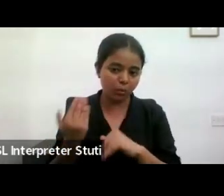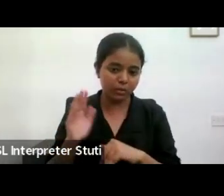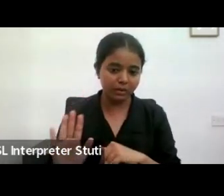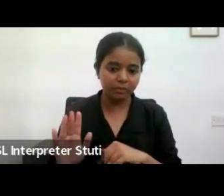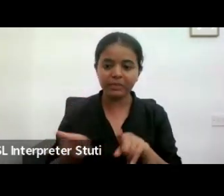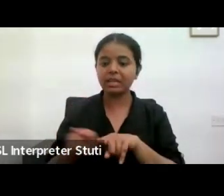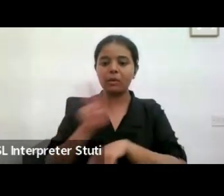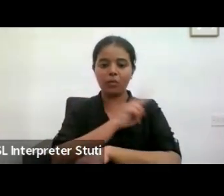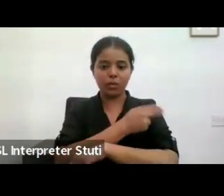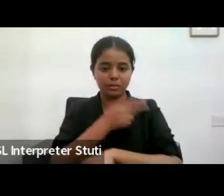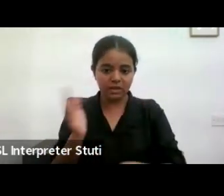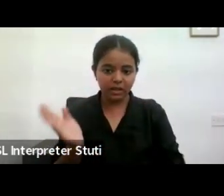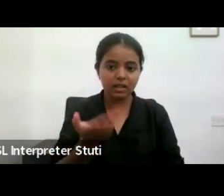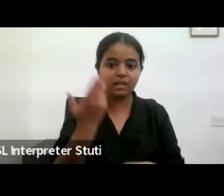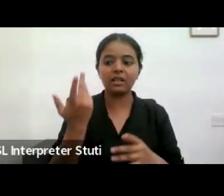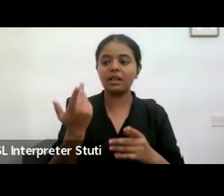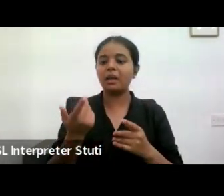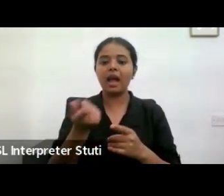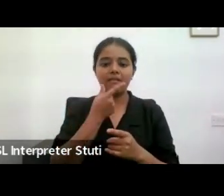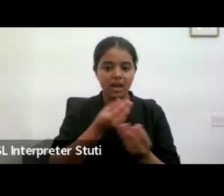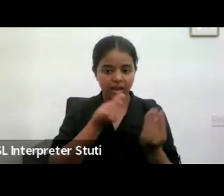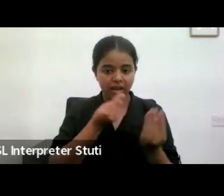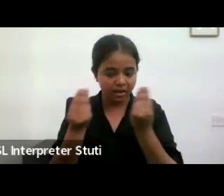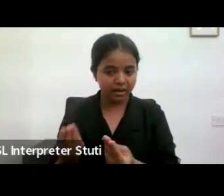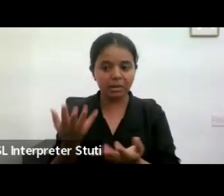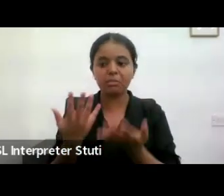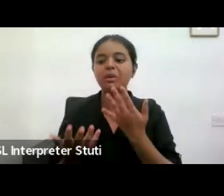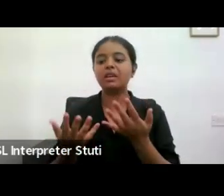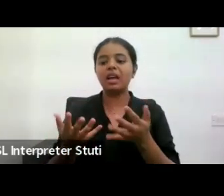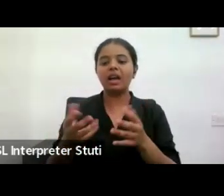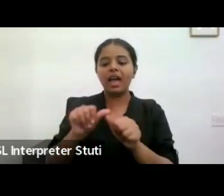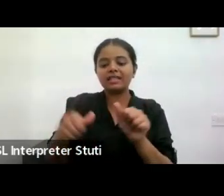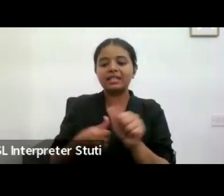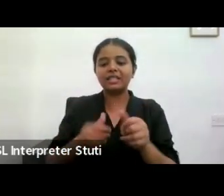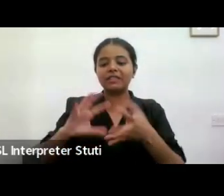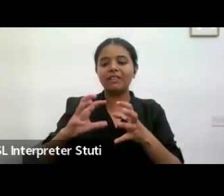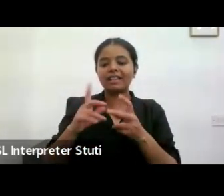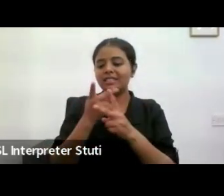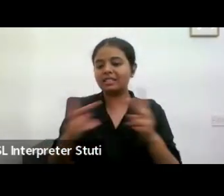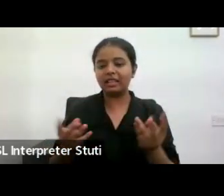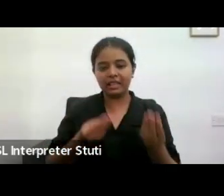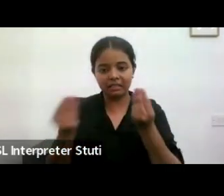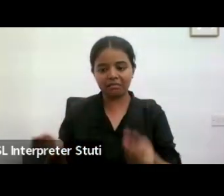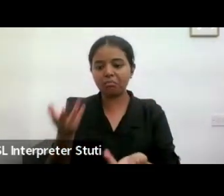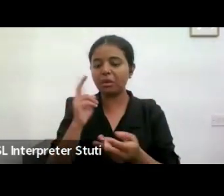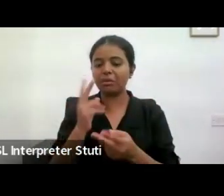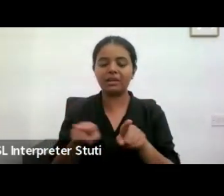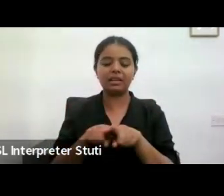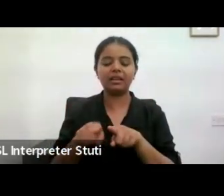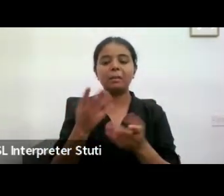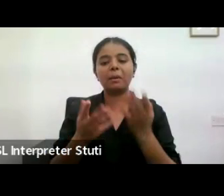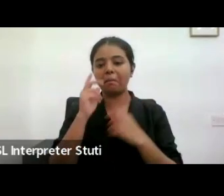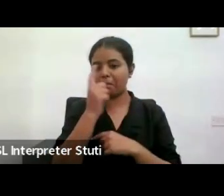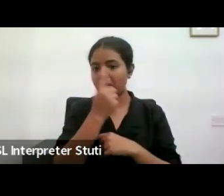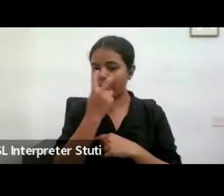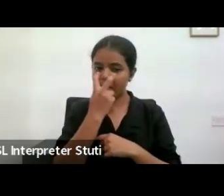hospital. They may need medication. They may need assistive devices. These expenses have to be taken care of